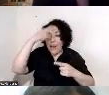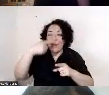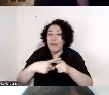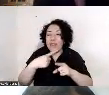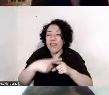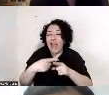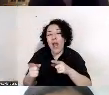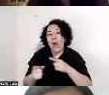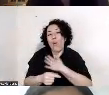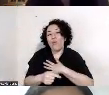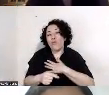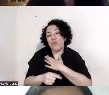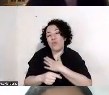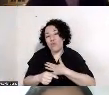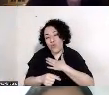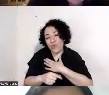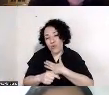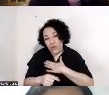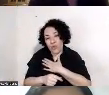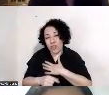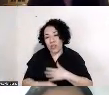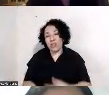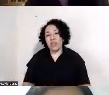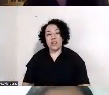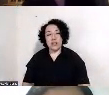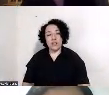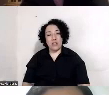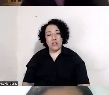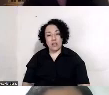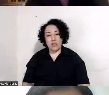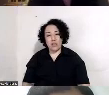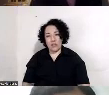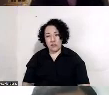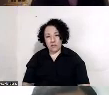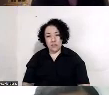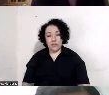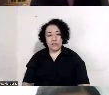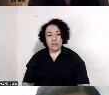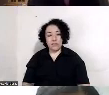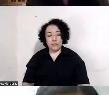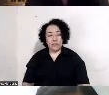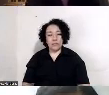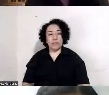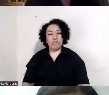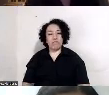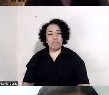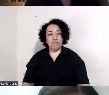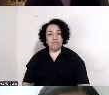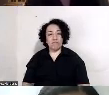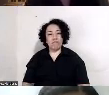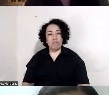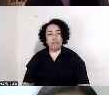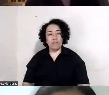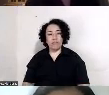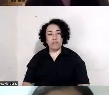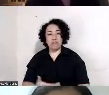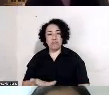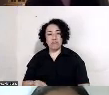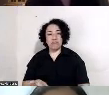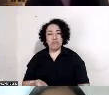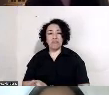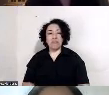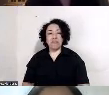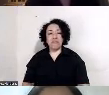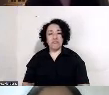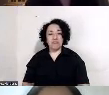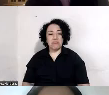We also did a summer program for these students, and we interviewed some of their teachers. And a lot of the teachers said they